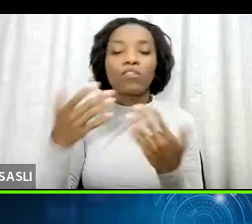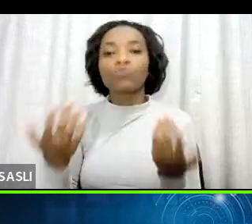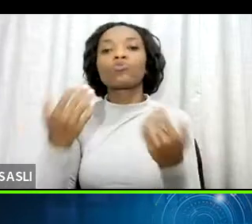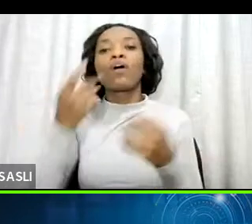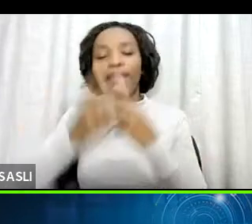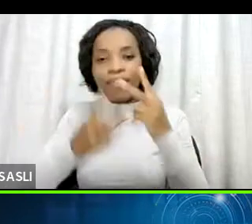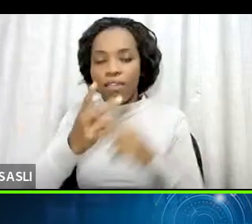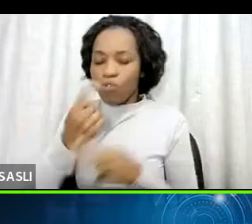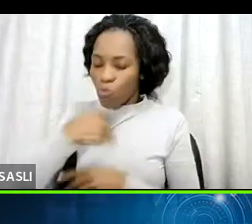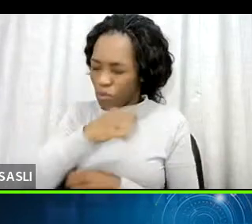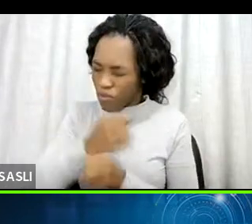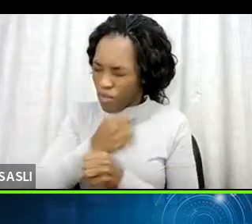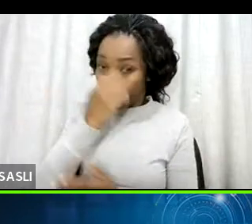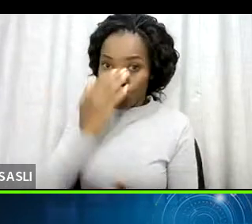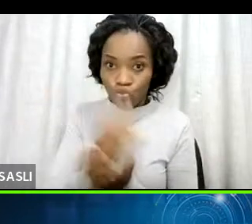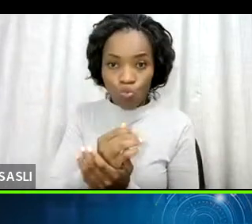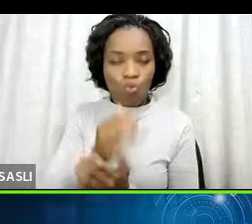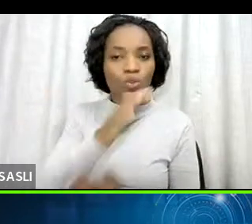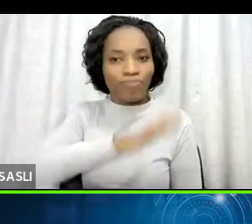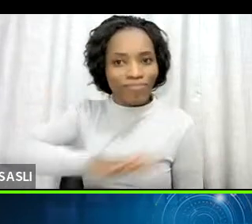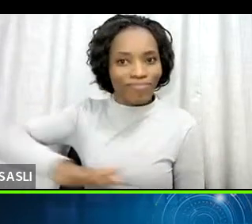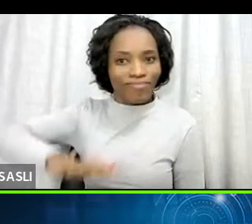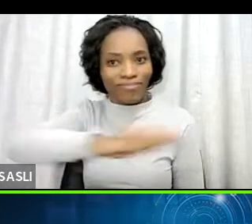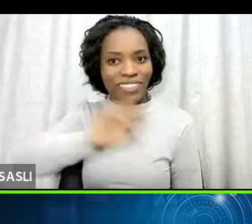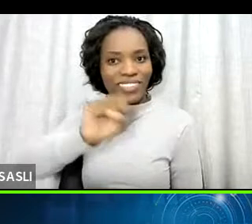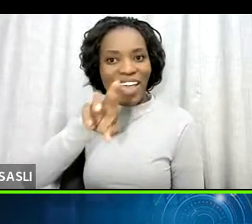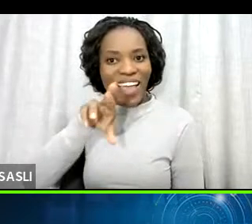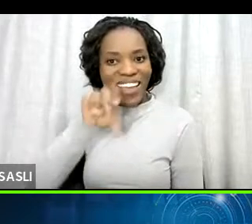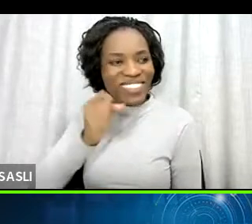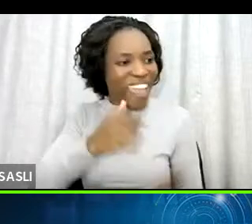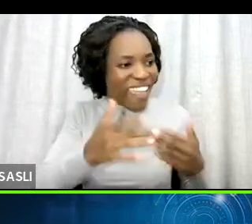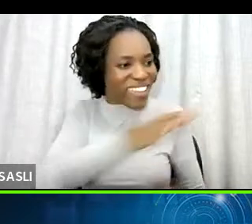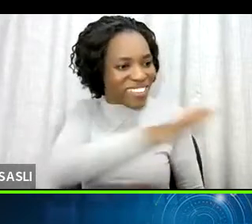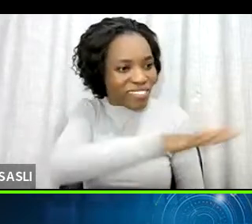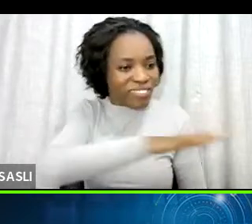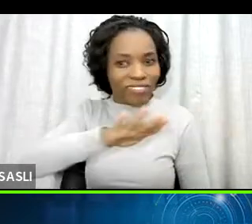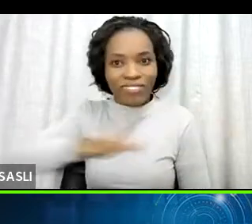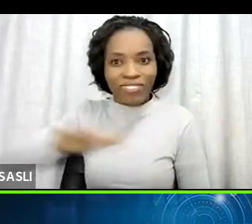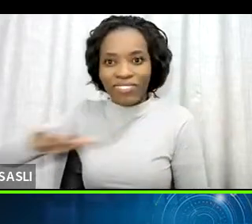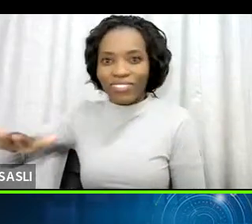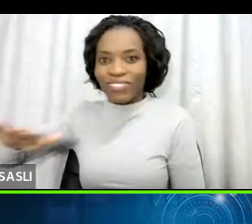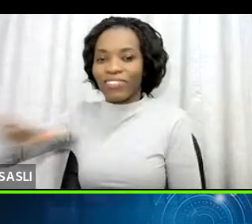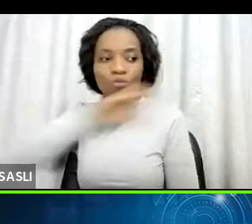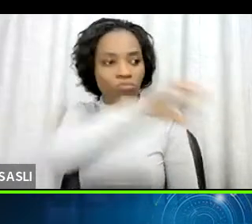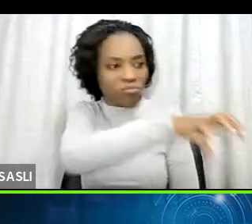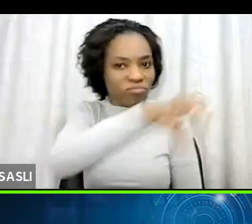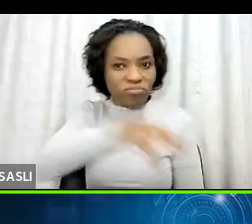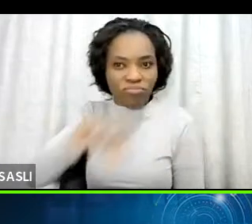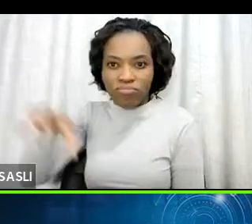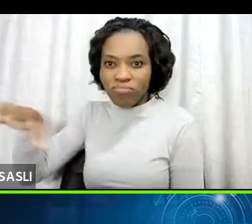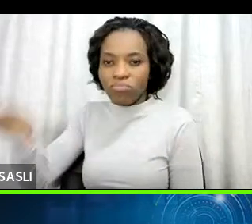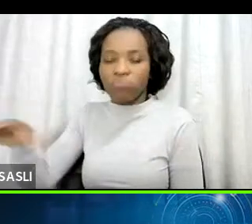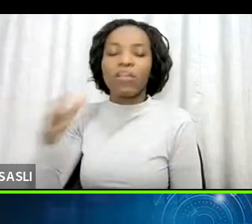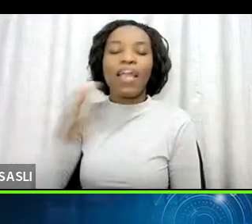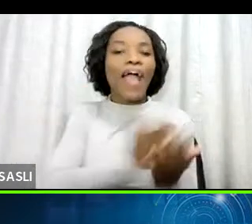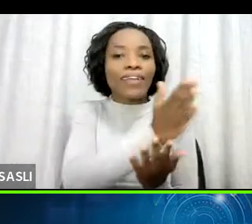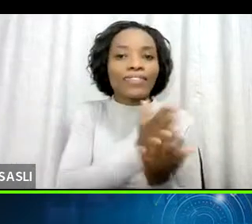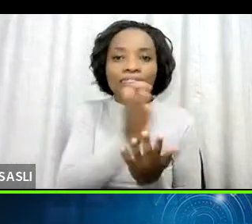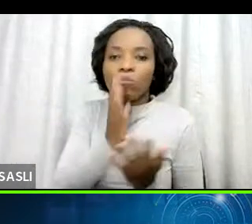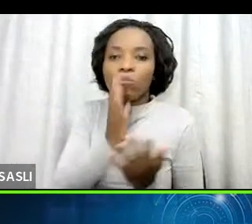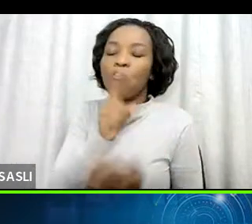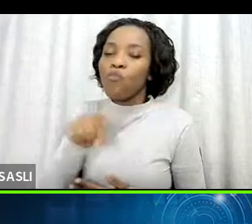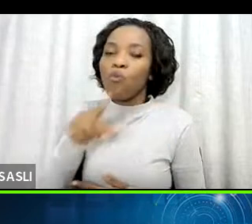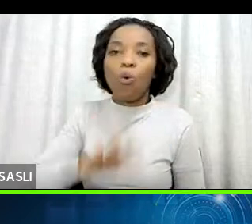ensuring that our premises and all our channels are accessible to everyone. Whether as a